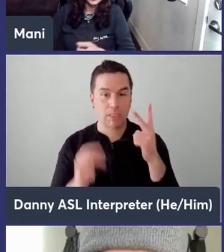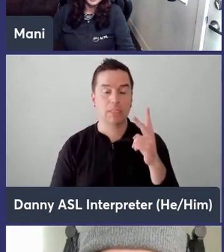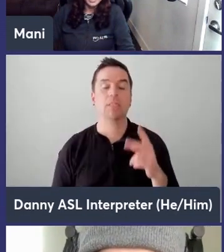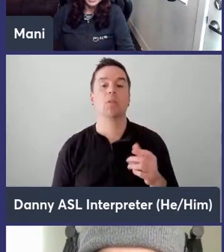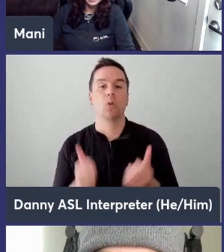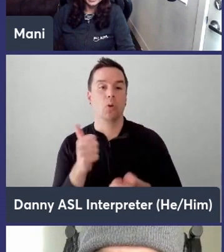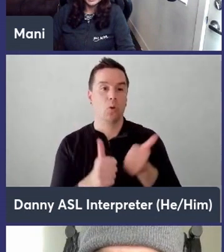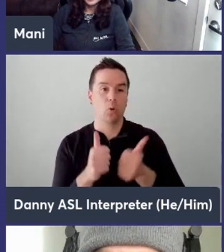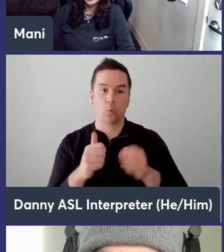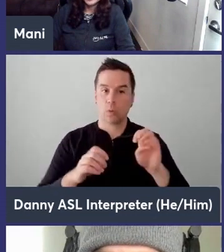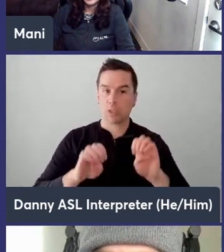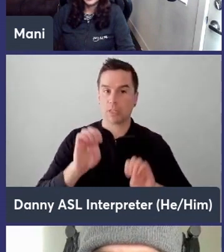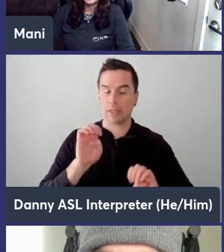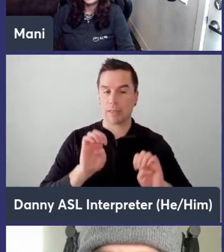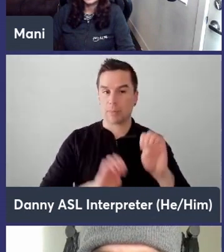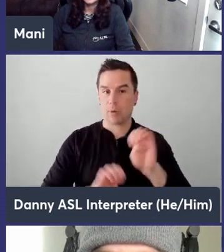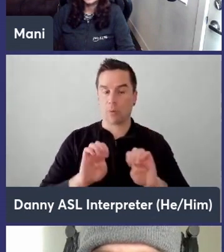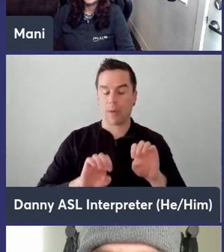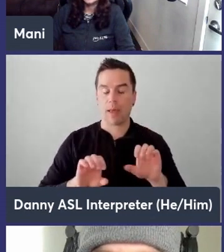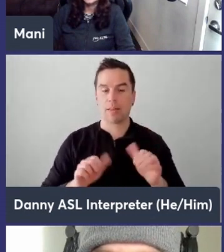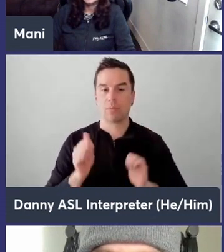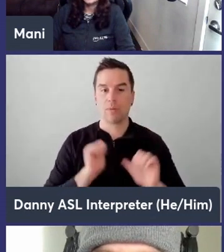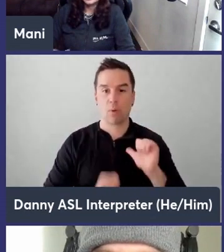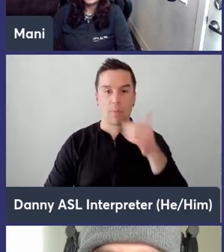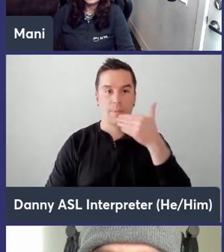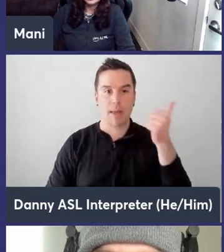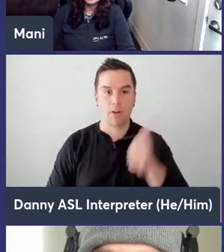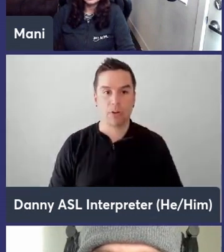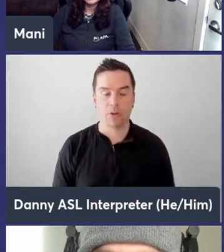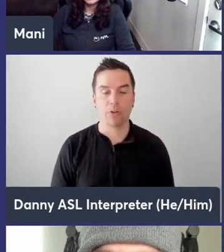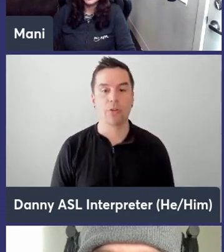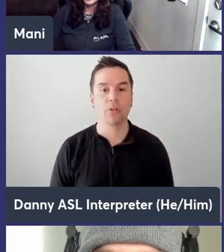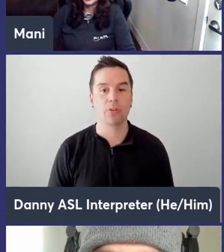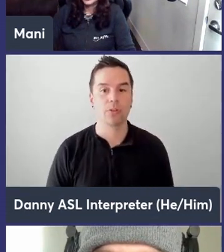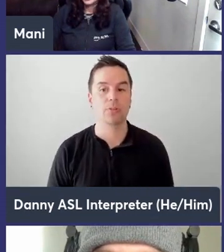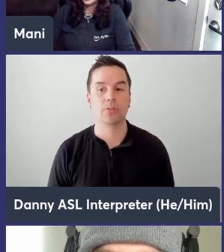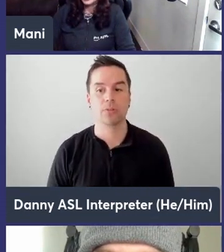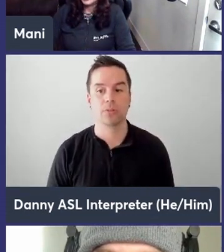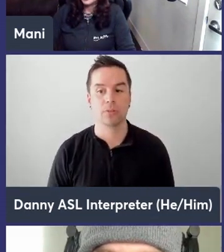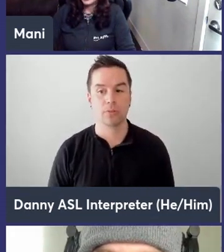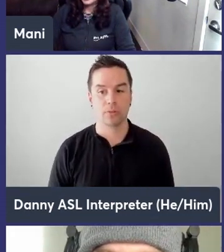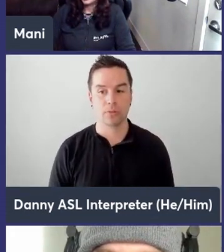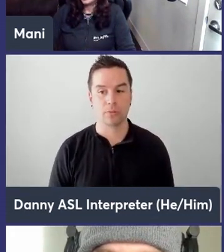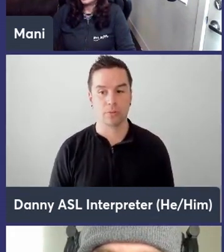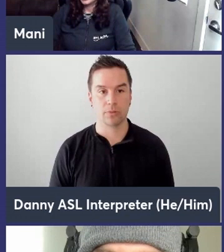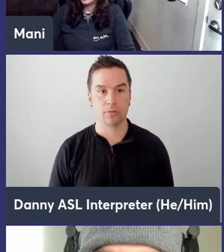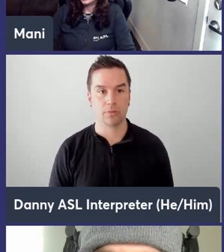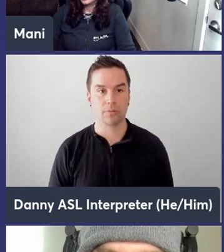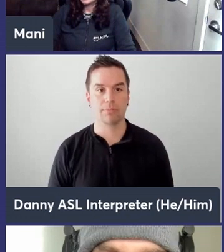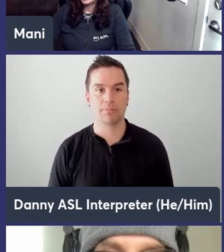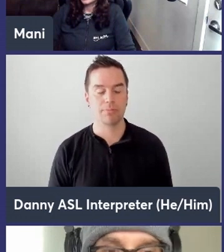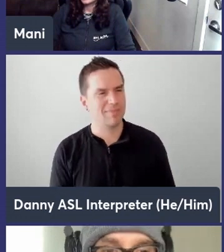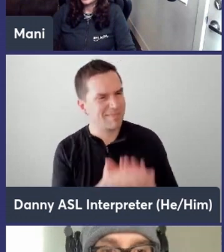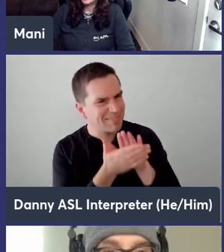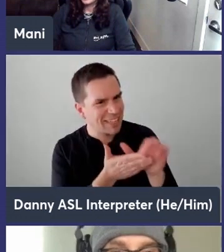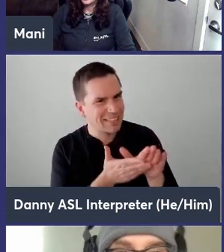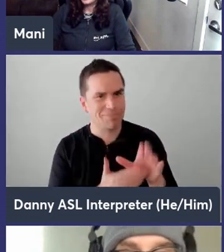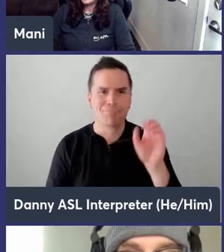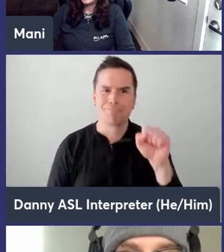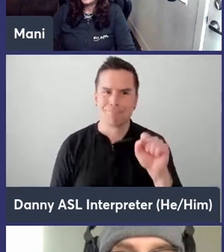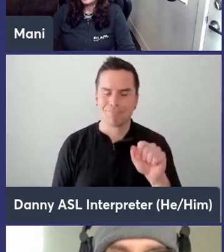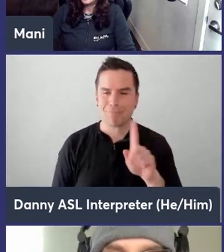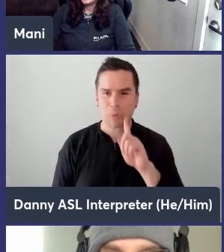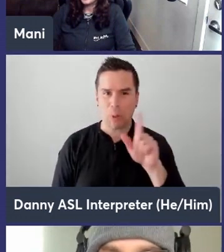is doing better than the other. Oh, nice. Yeah, it's pretty cool because,